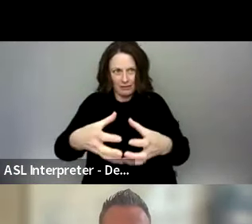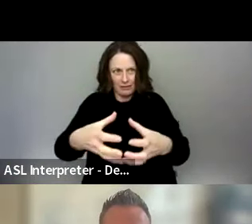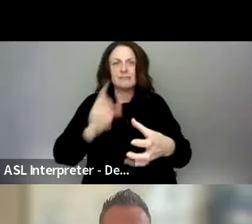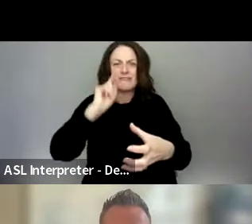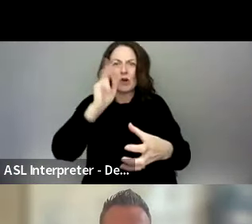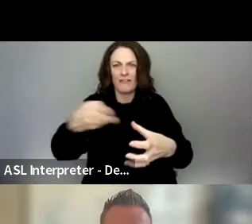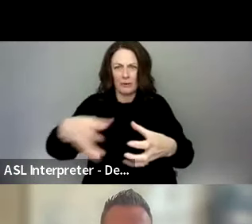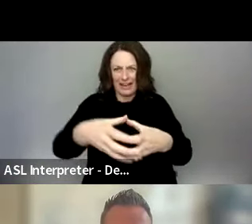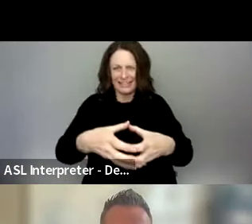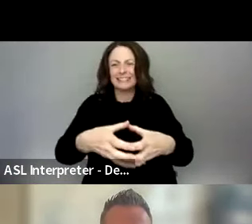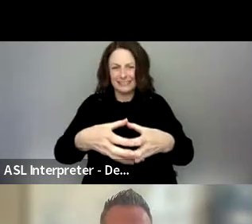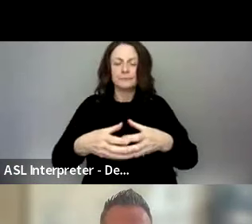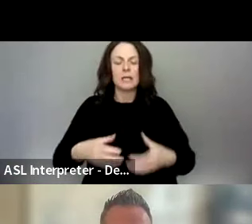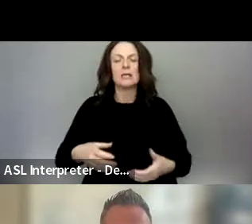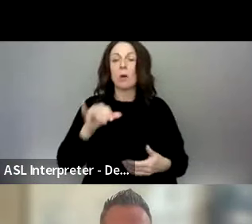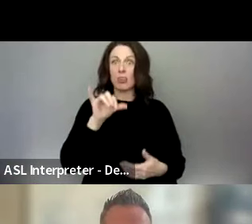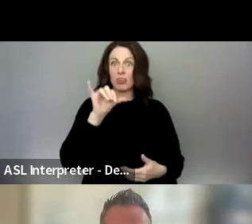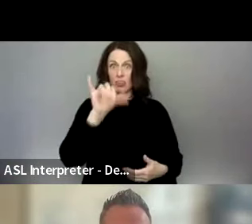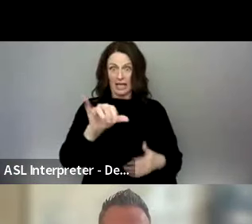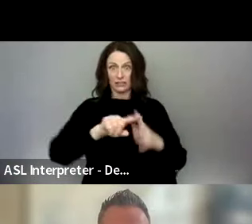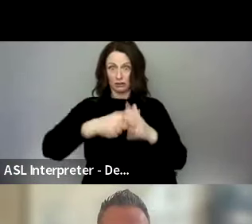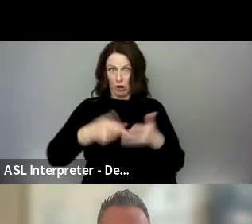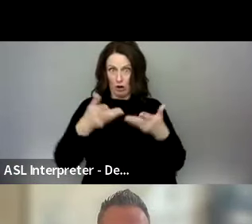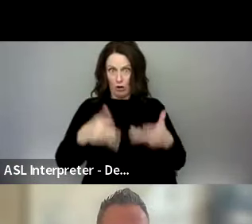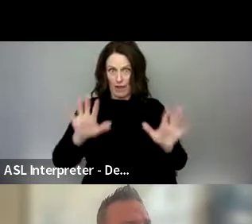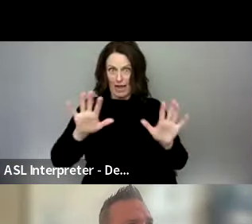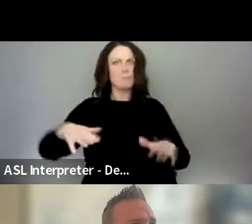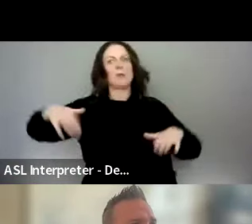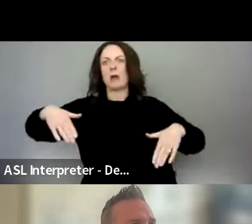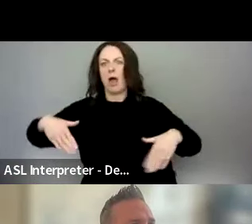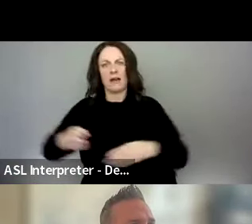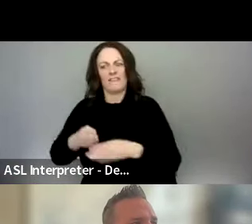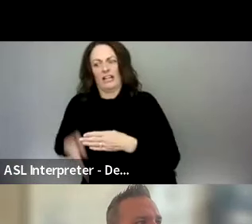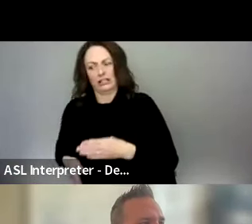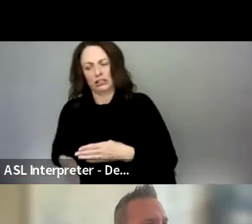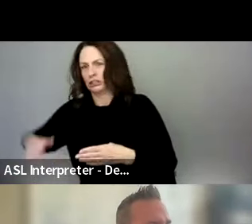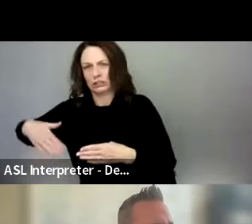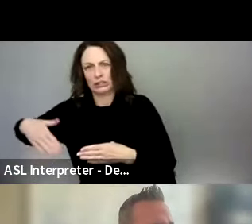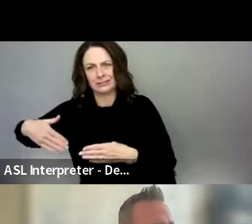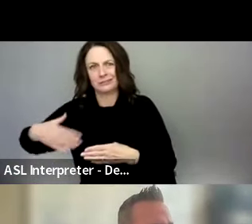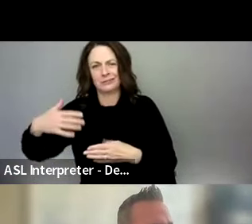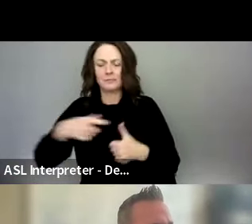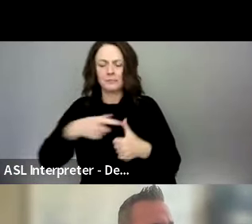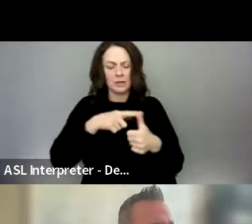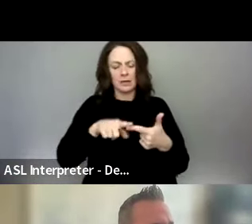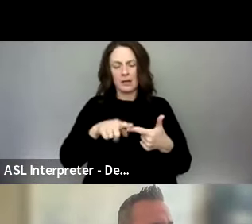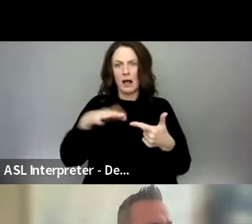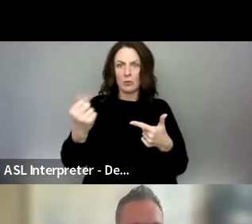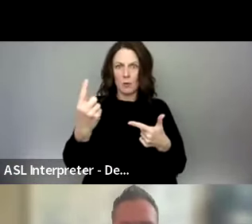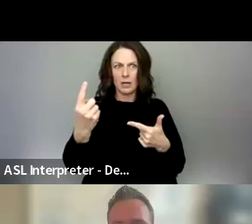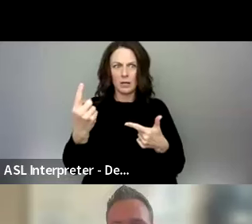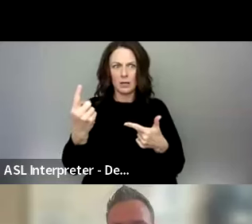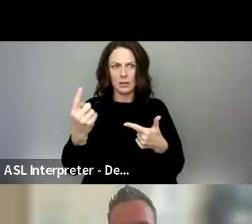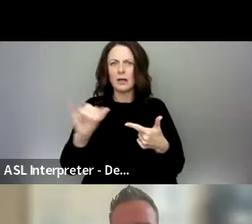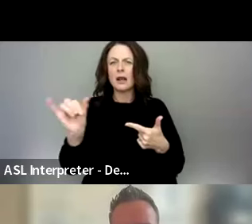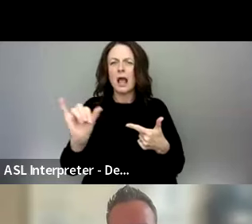group. So that got started, but we never continued with it. And then we have the other one, which was